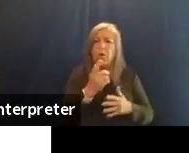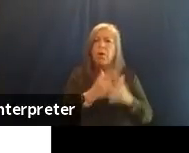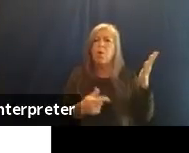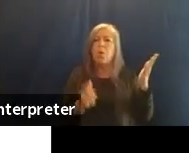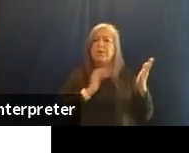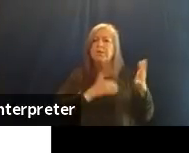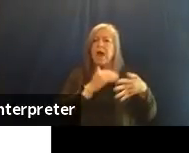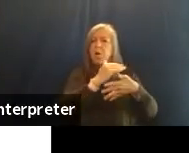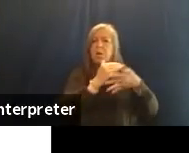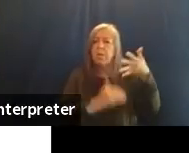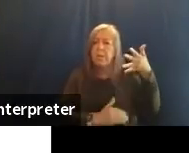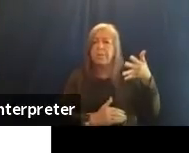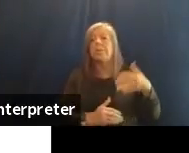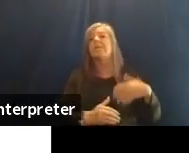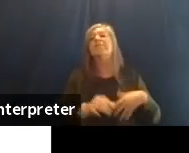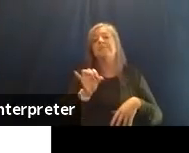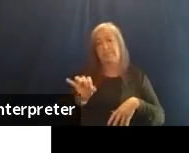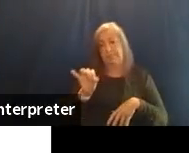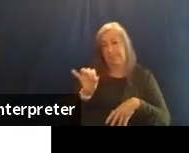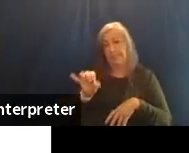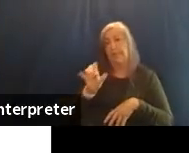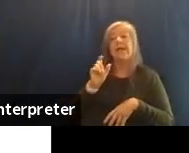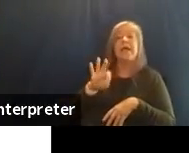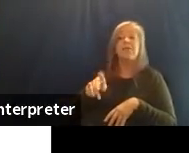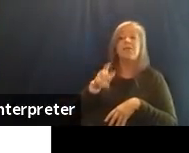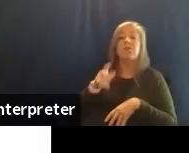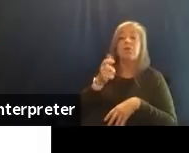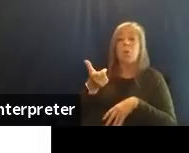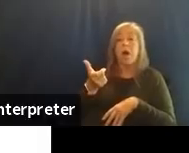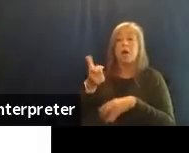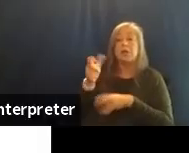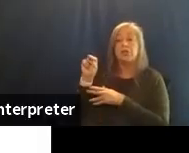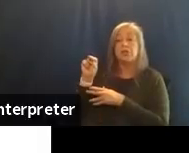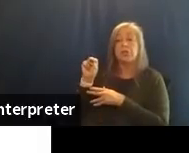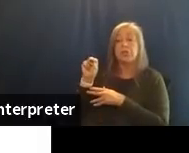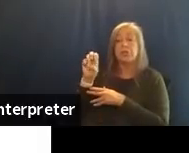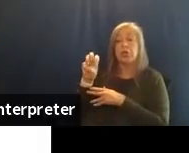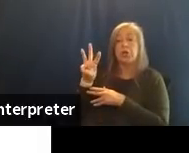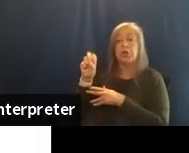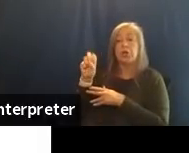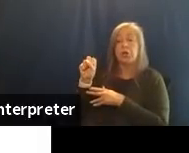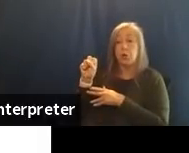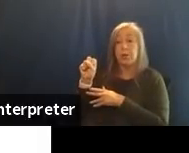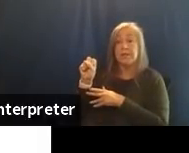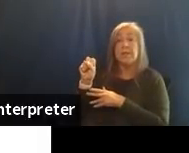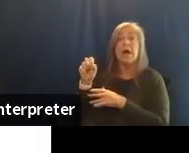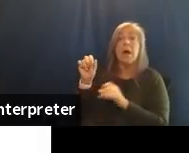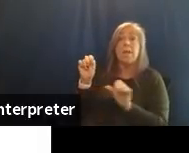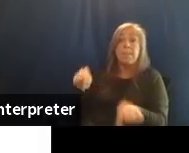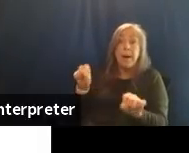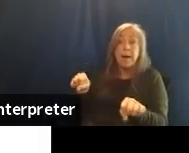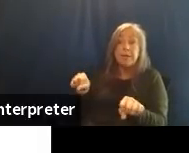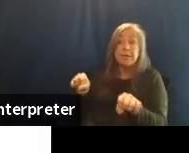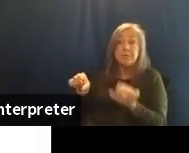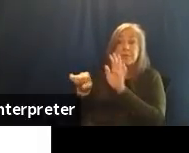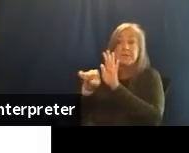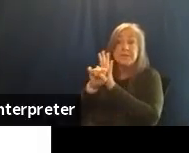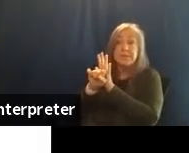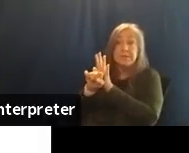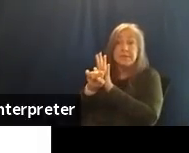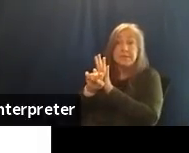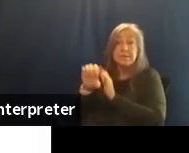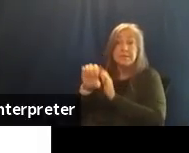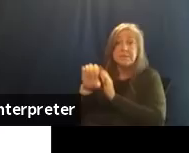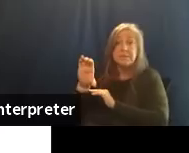as anybody knows who's following the news, the list is long of potential COVID symptoms. But we do have